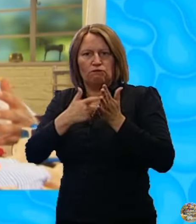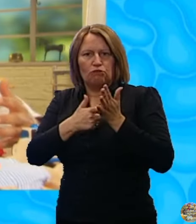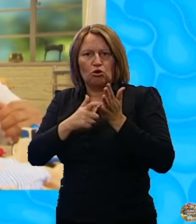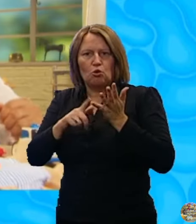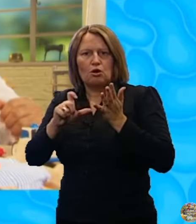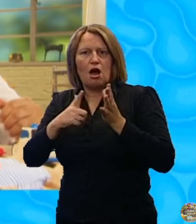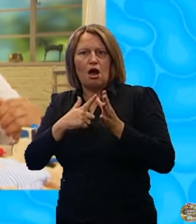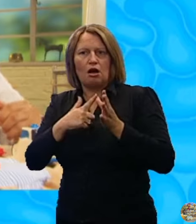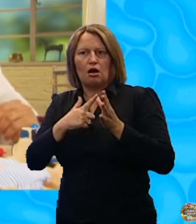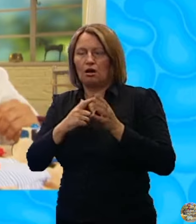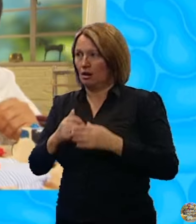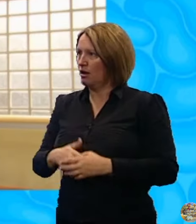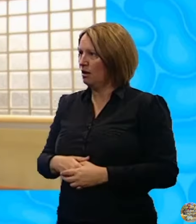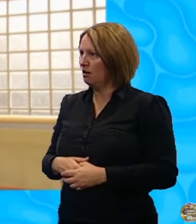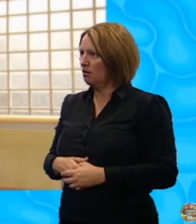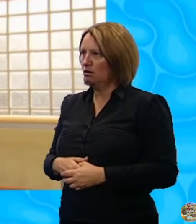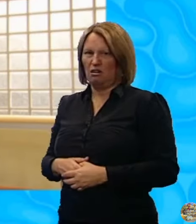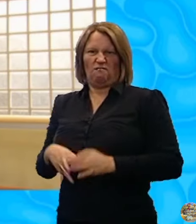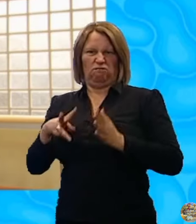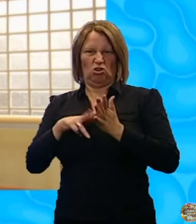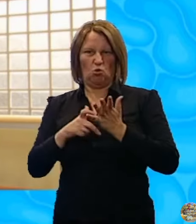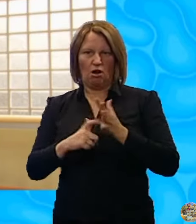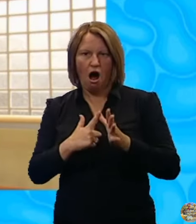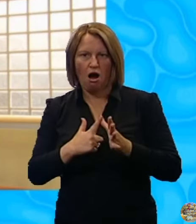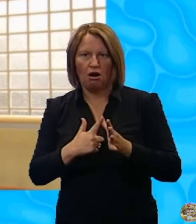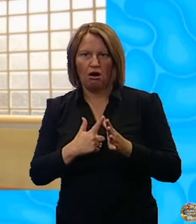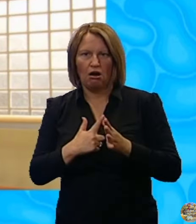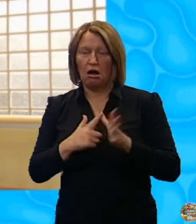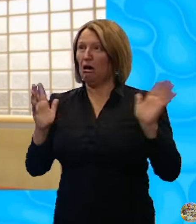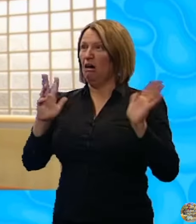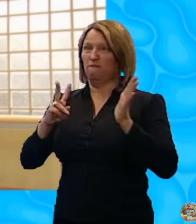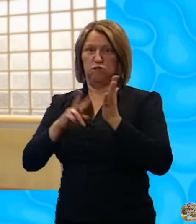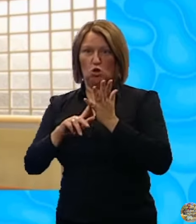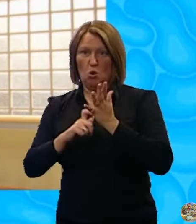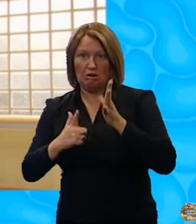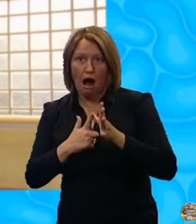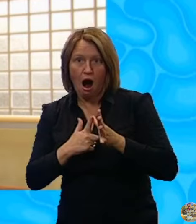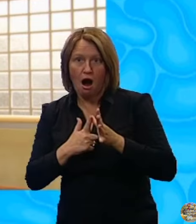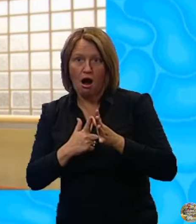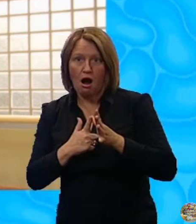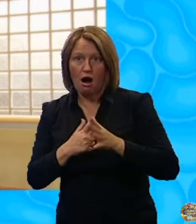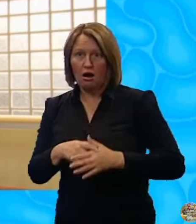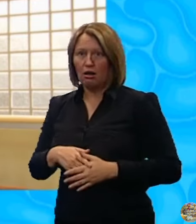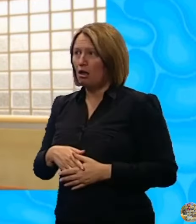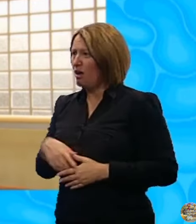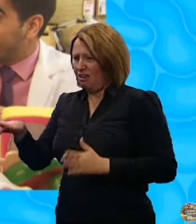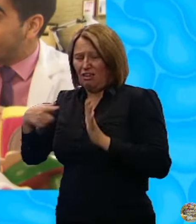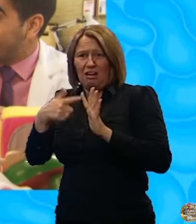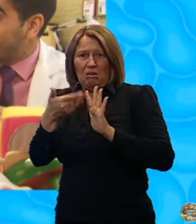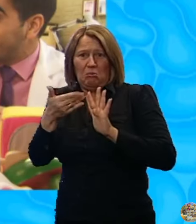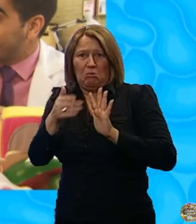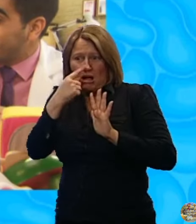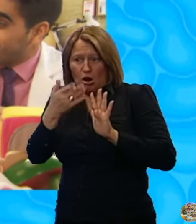kind of spot that you've got. It's called a veruca. Veruca. A super veruca. Hmm.